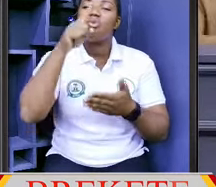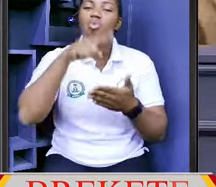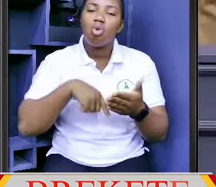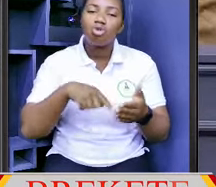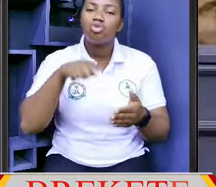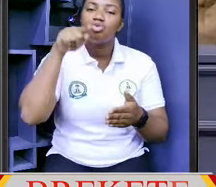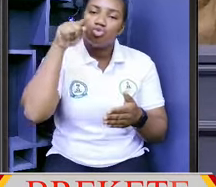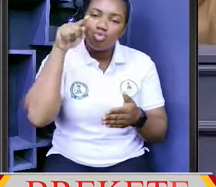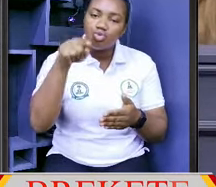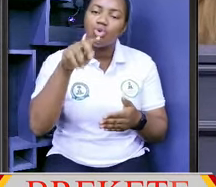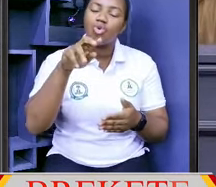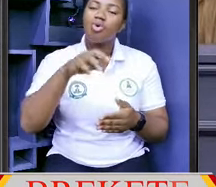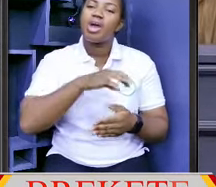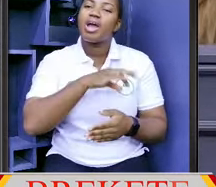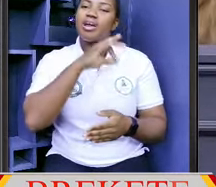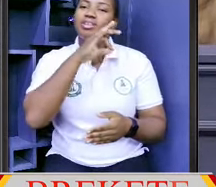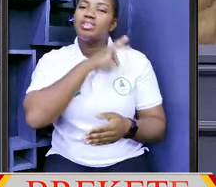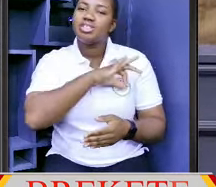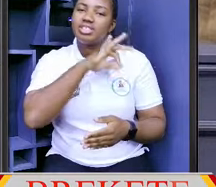deserve.